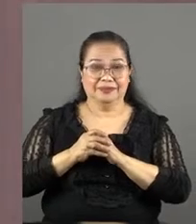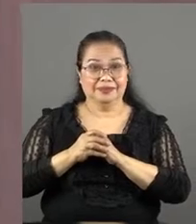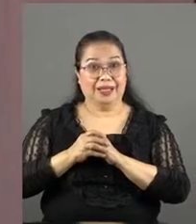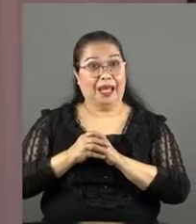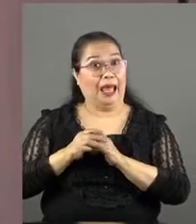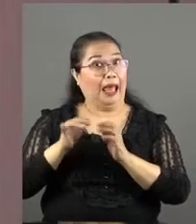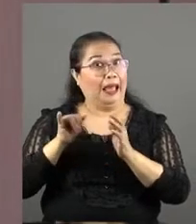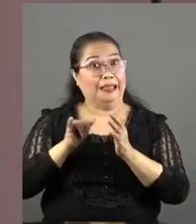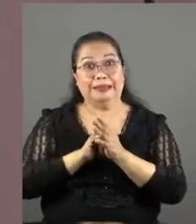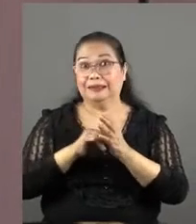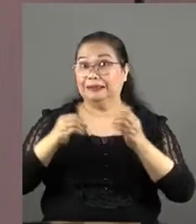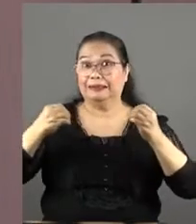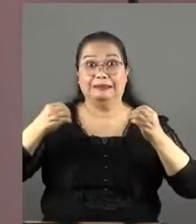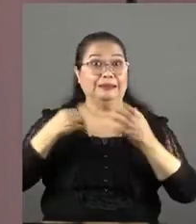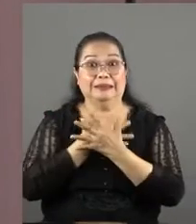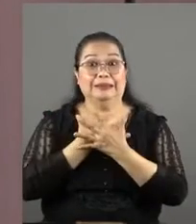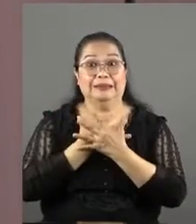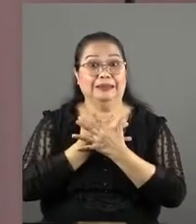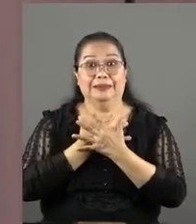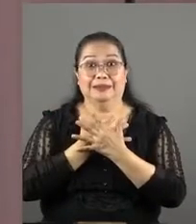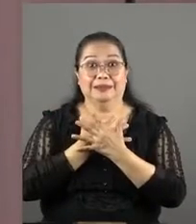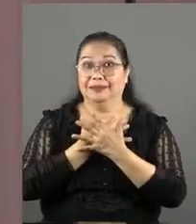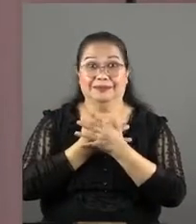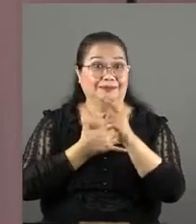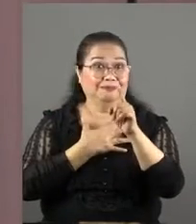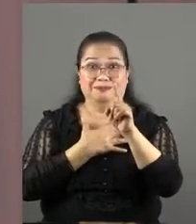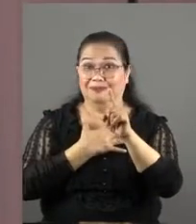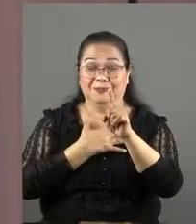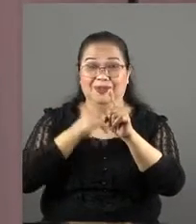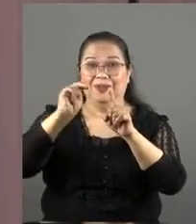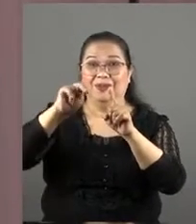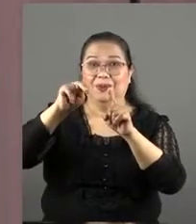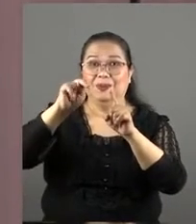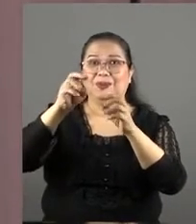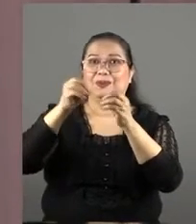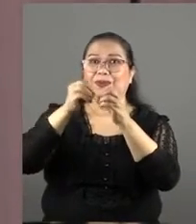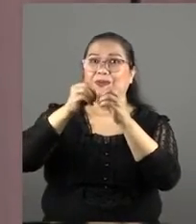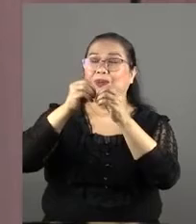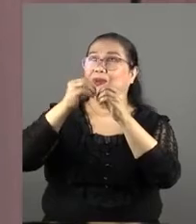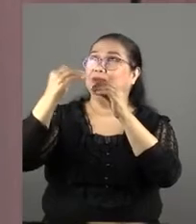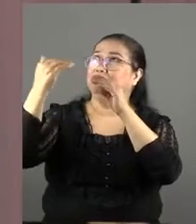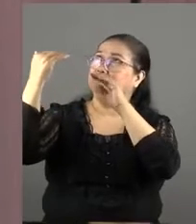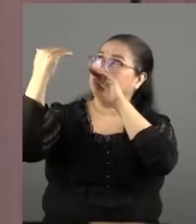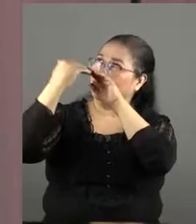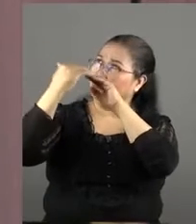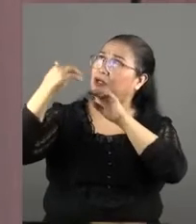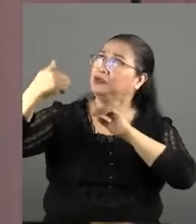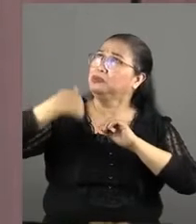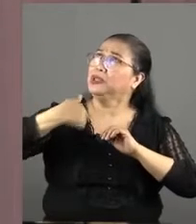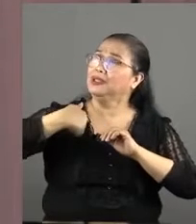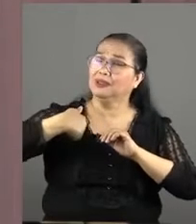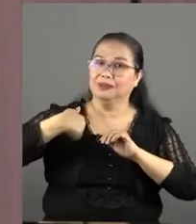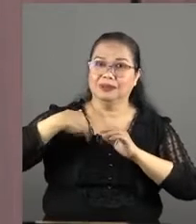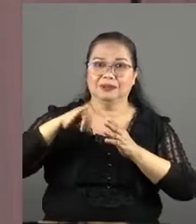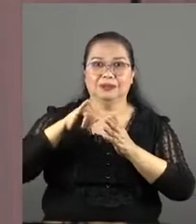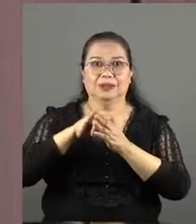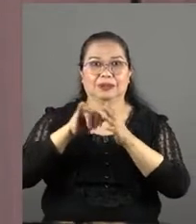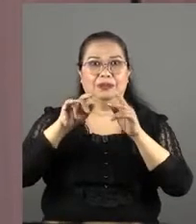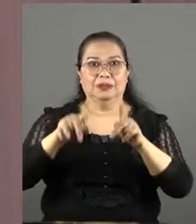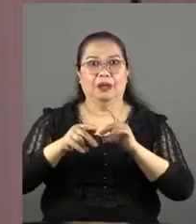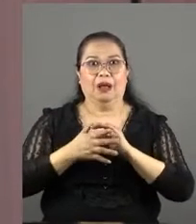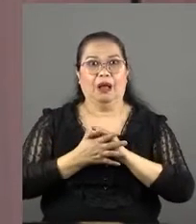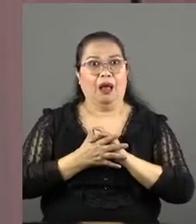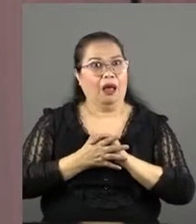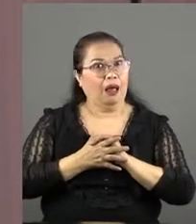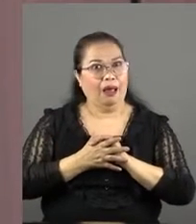That's a scary attitude. You need to be more fair to me. That's a person